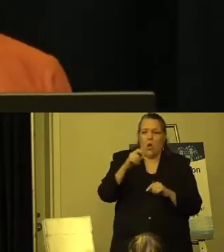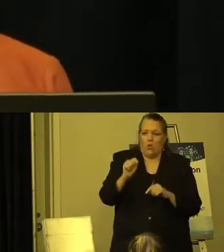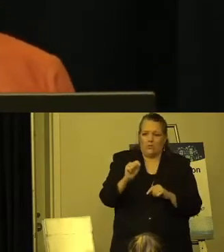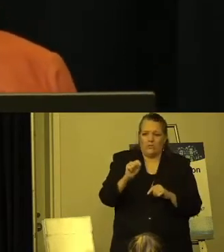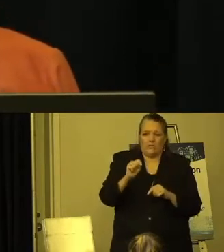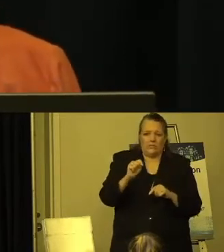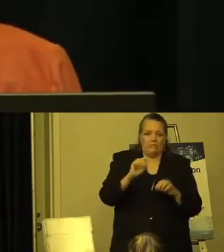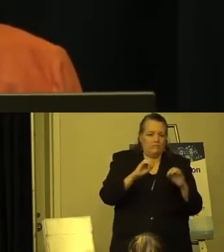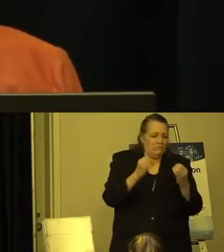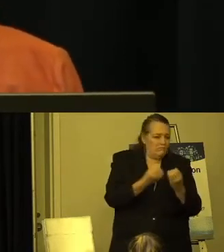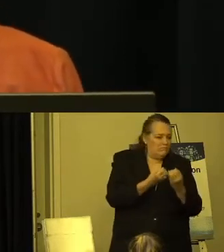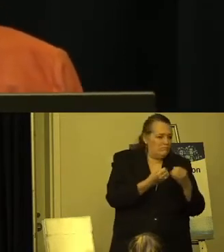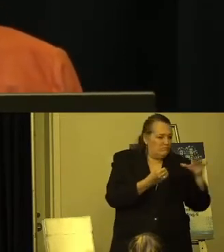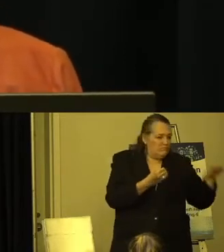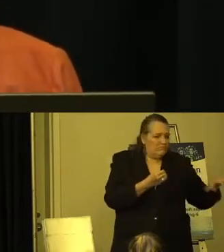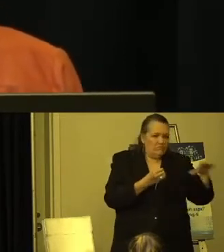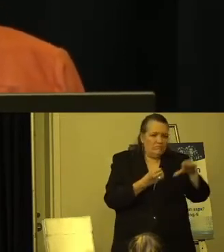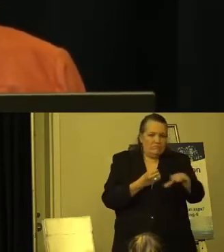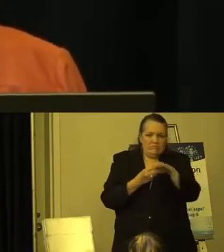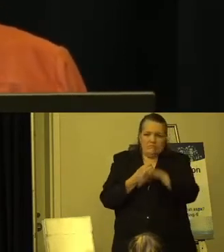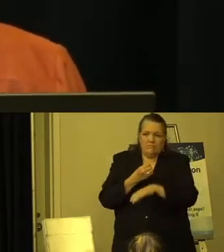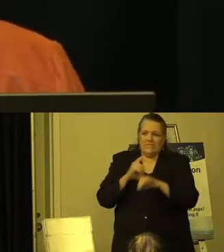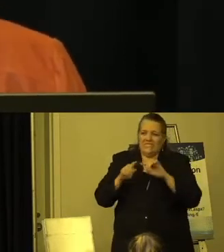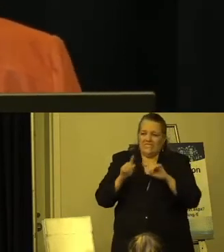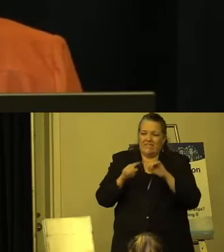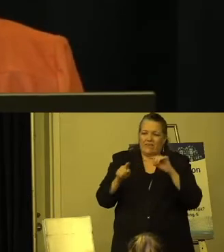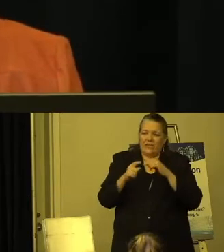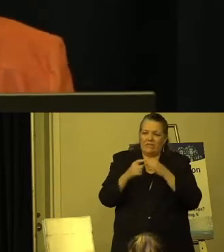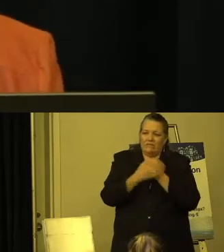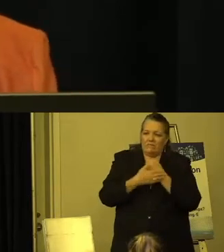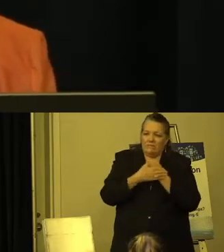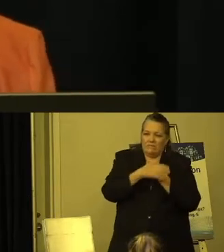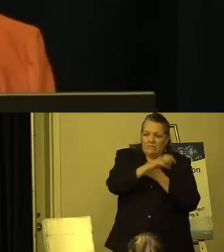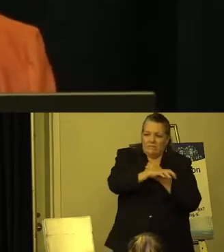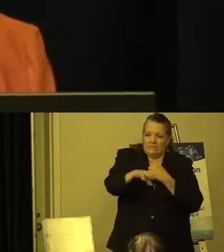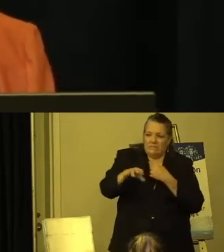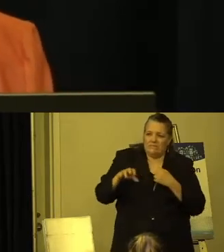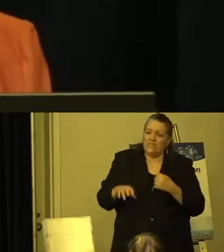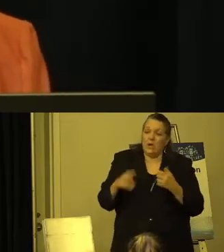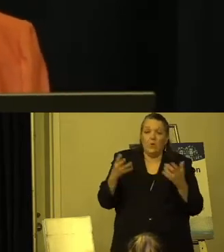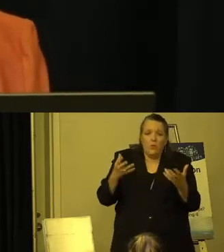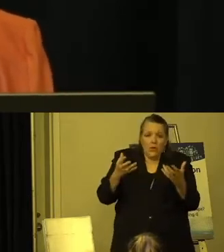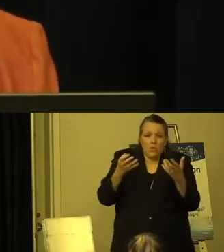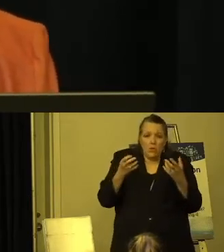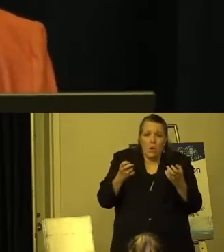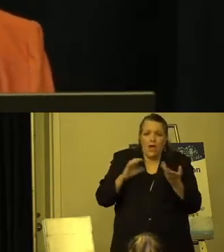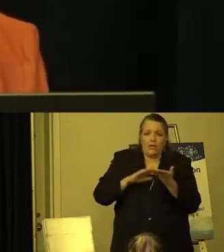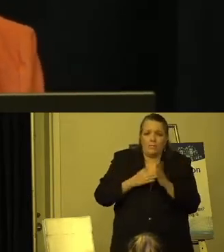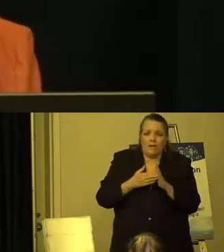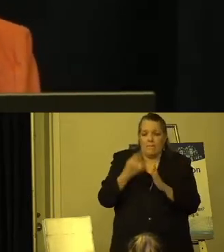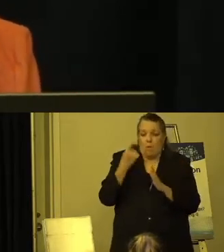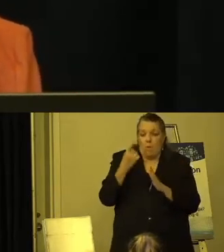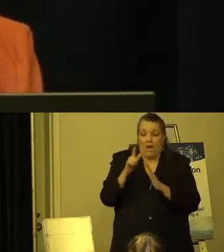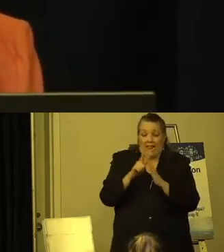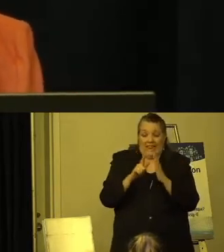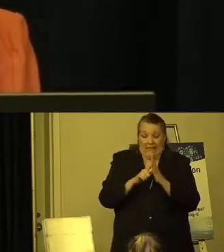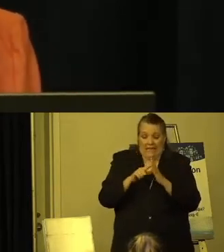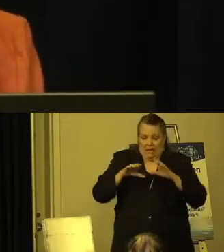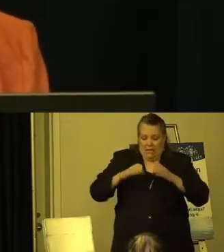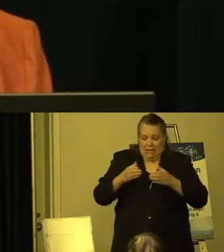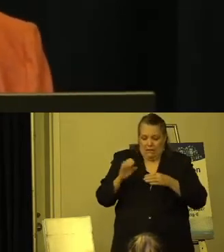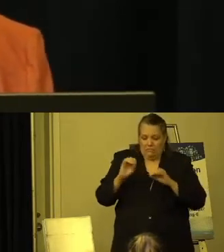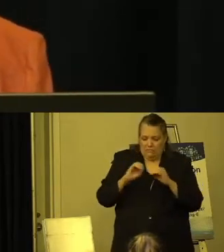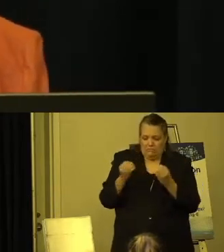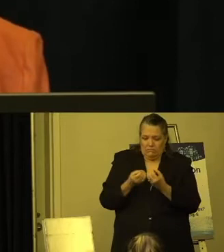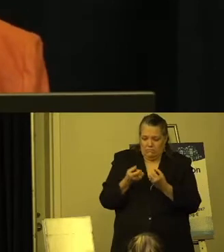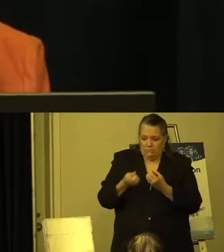different continents. And so for years, we've wanted to move to a single legal entity,